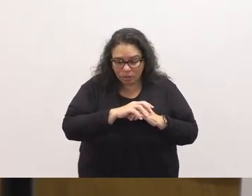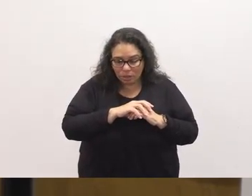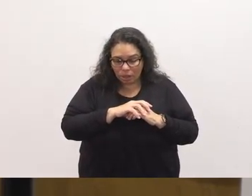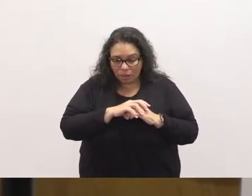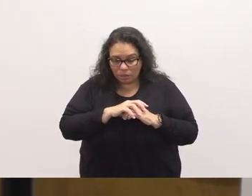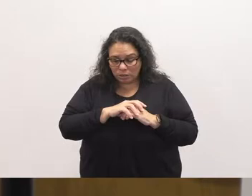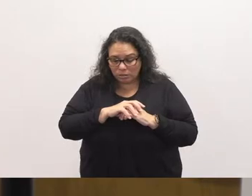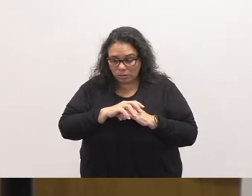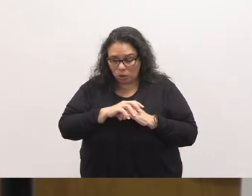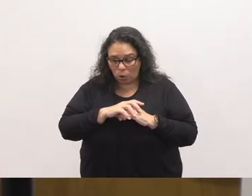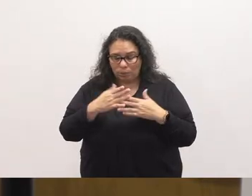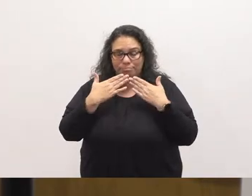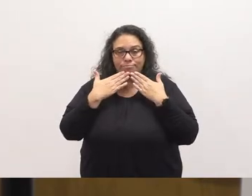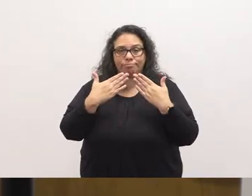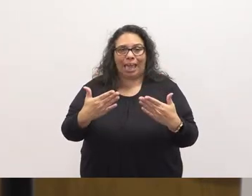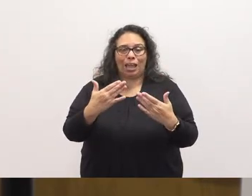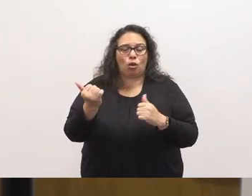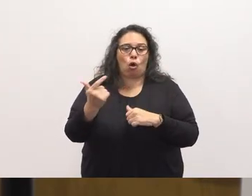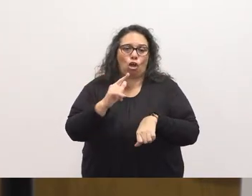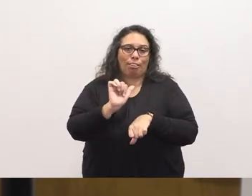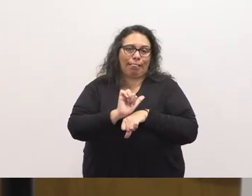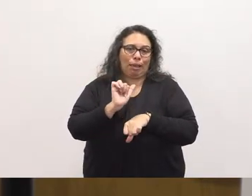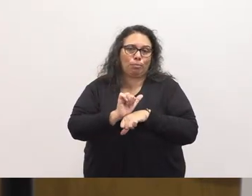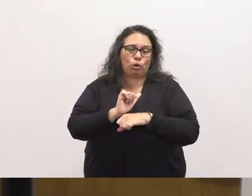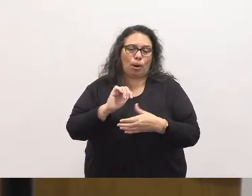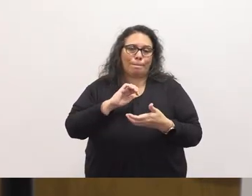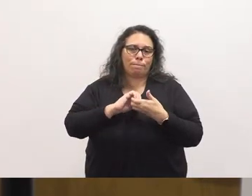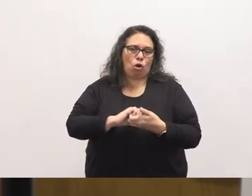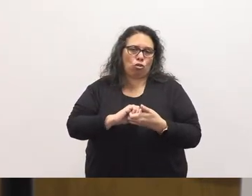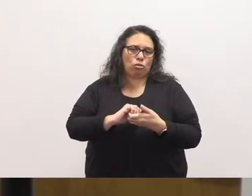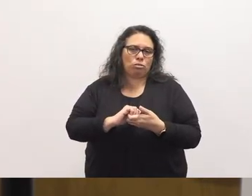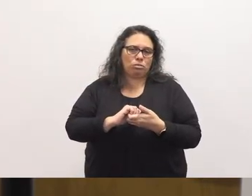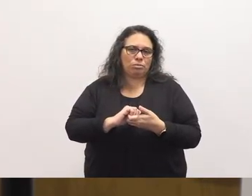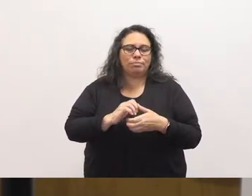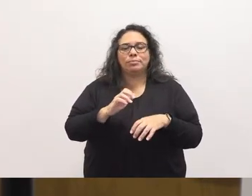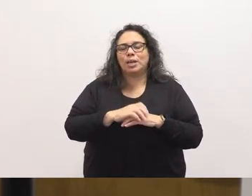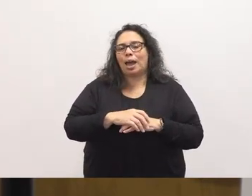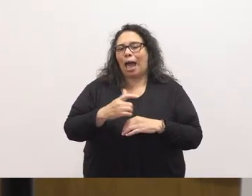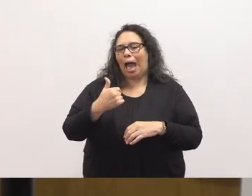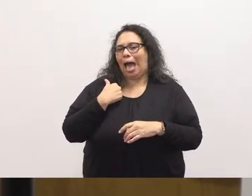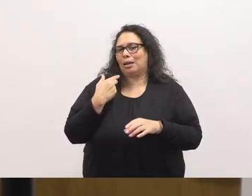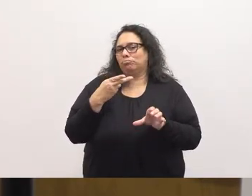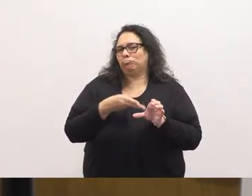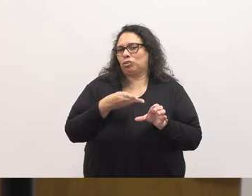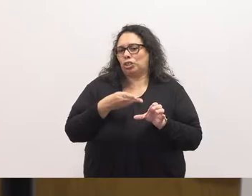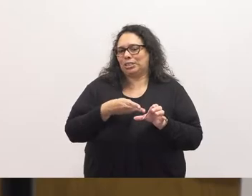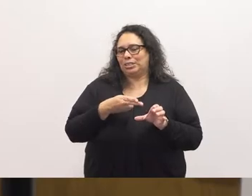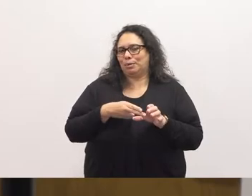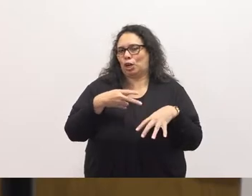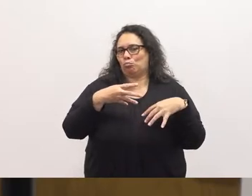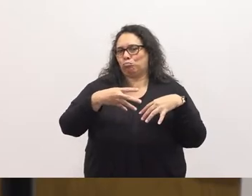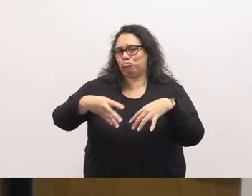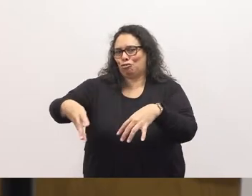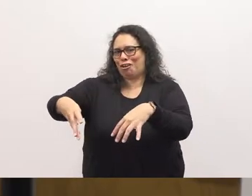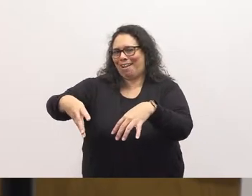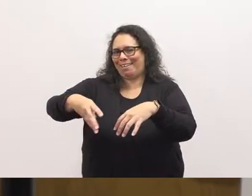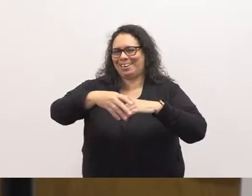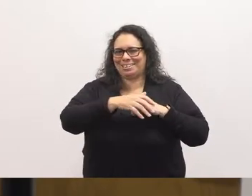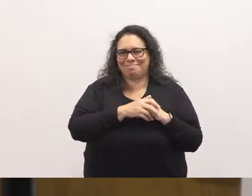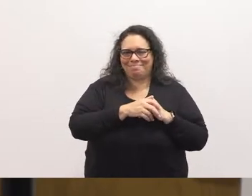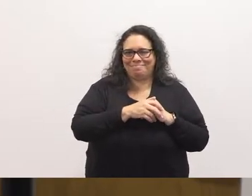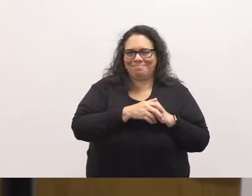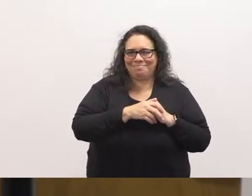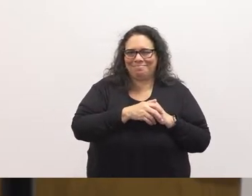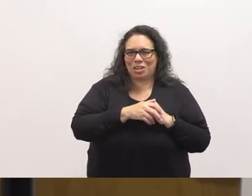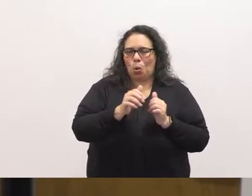just thank all of our labor partners for their great work. I got to participate in the parade, as was